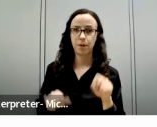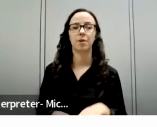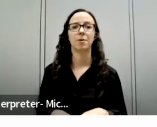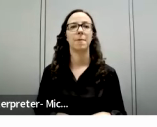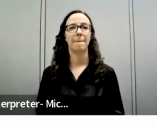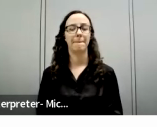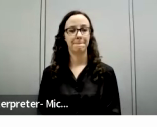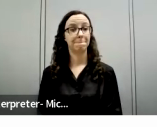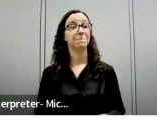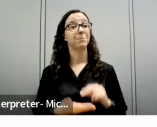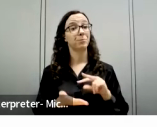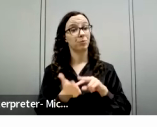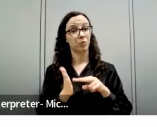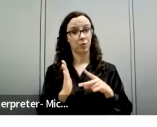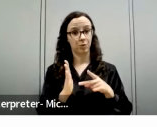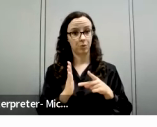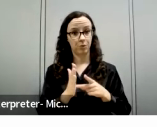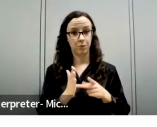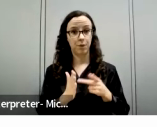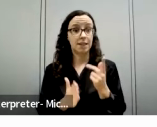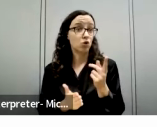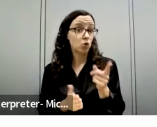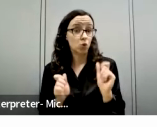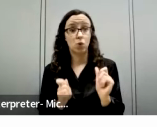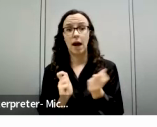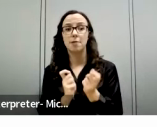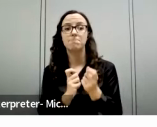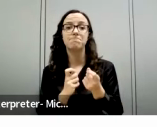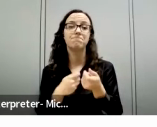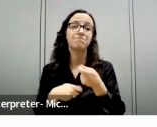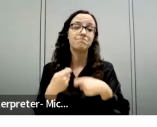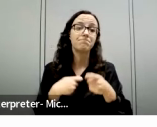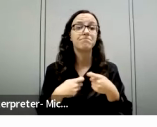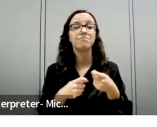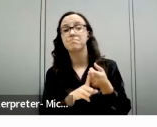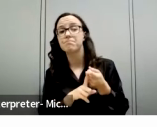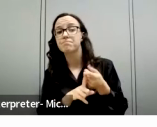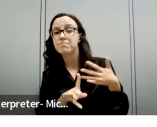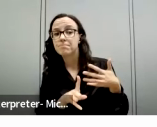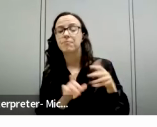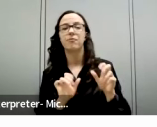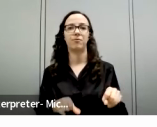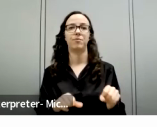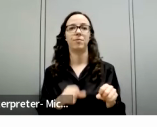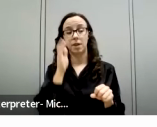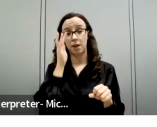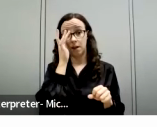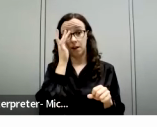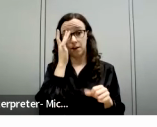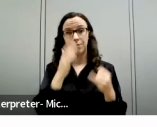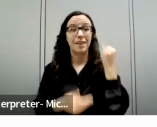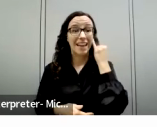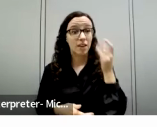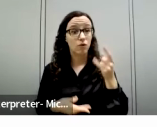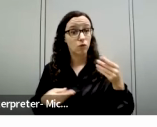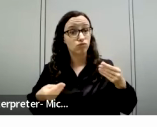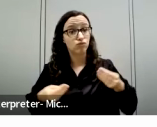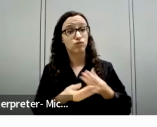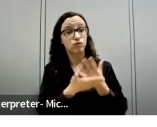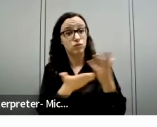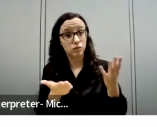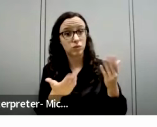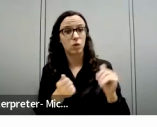get to choose that original work. I may adapt a few things, I may add to it. And if I redistribute it and I want to attach a